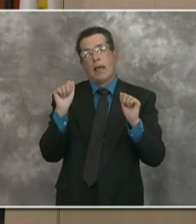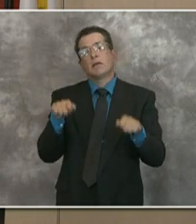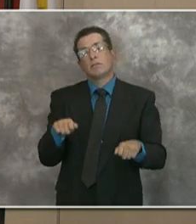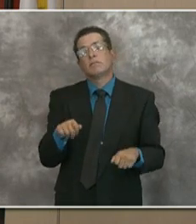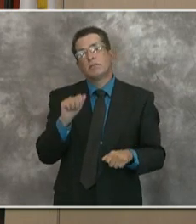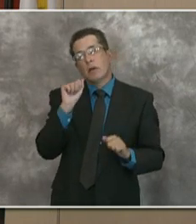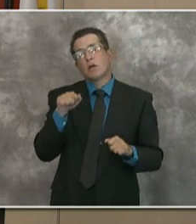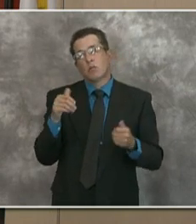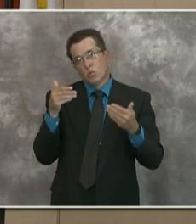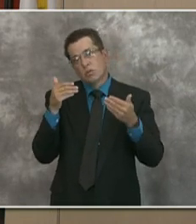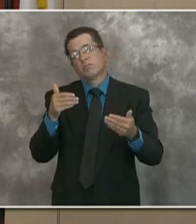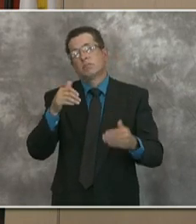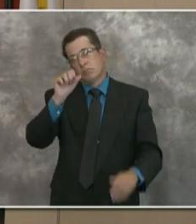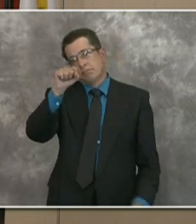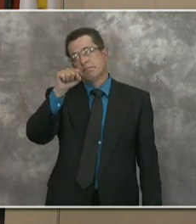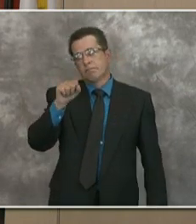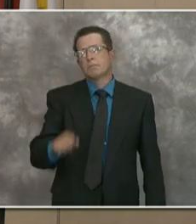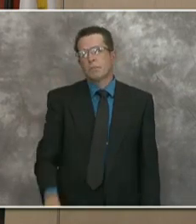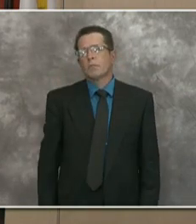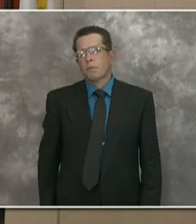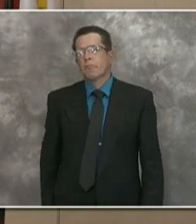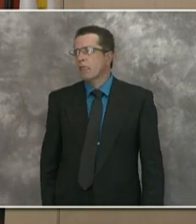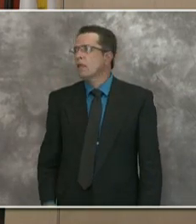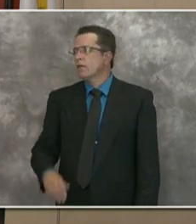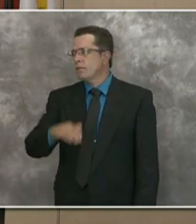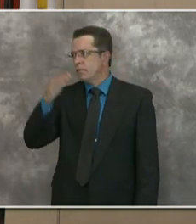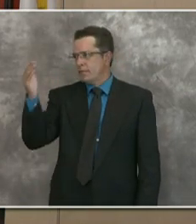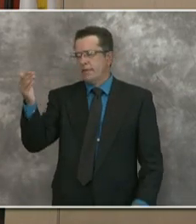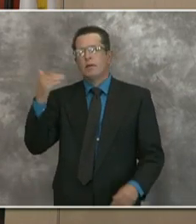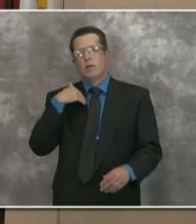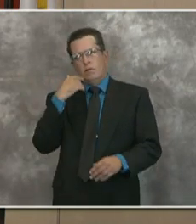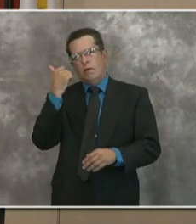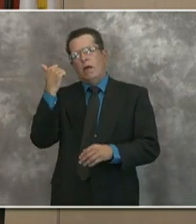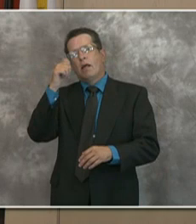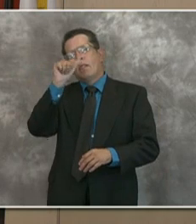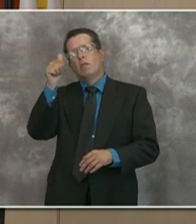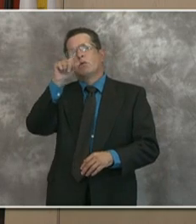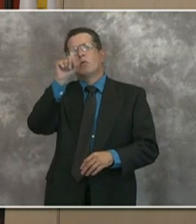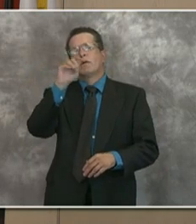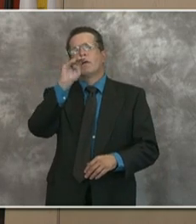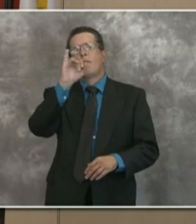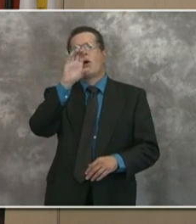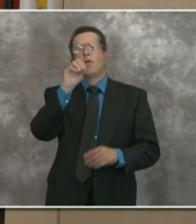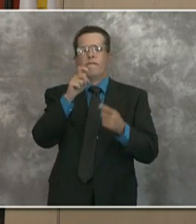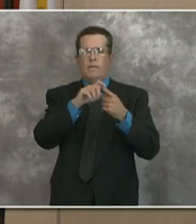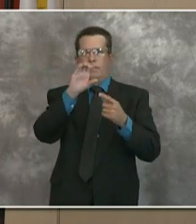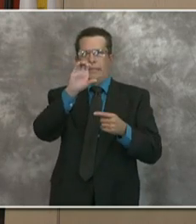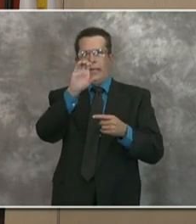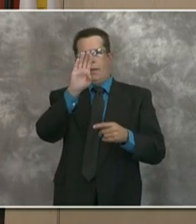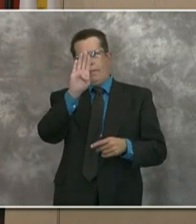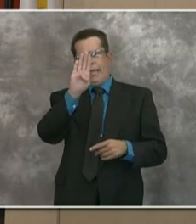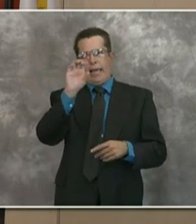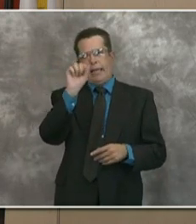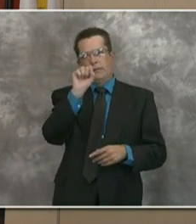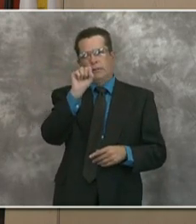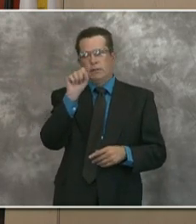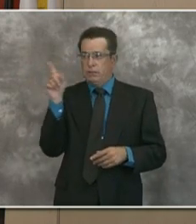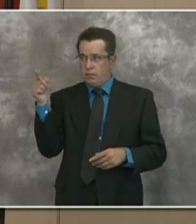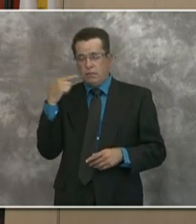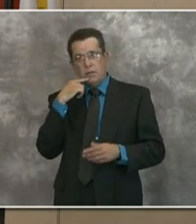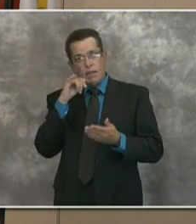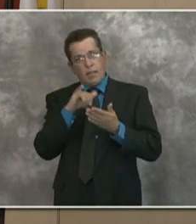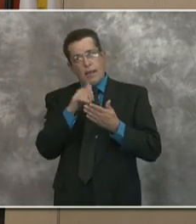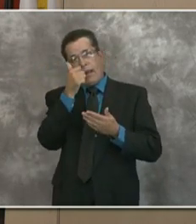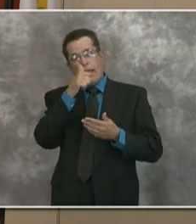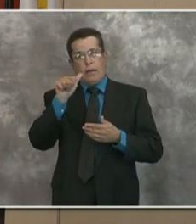Thank you. Mm-hmm. Dr. Wooten, if you don't mind, we have a question from Mario CBS. Are there any indications that